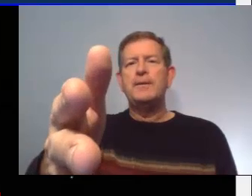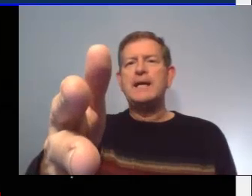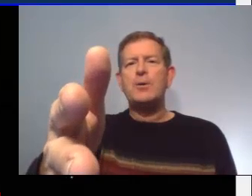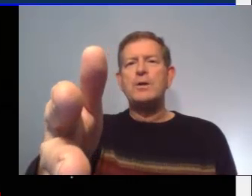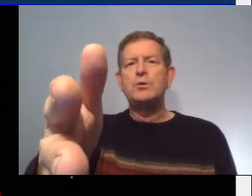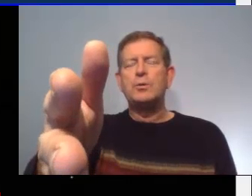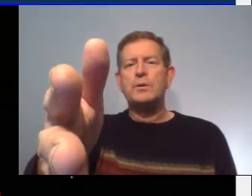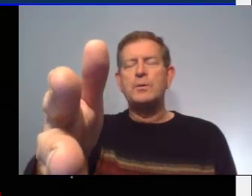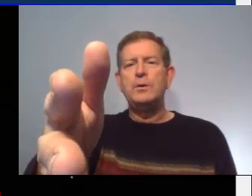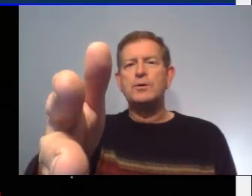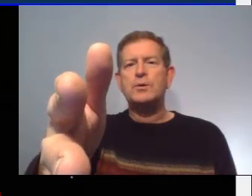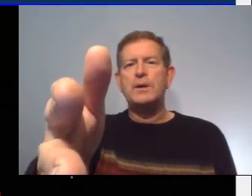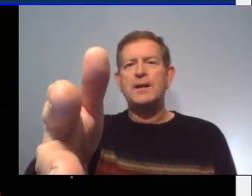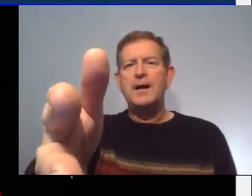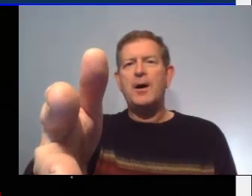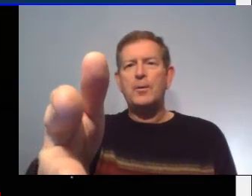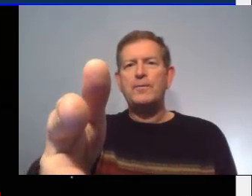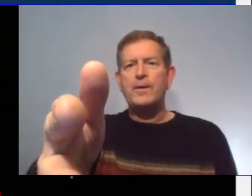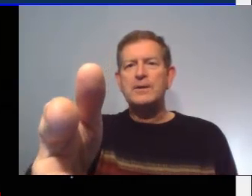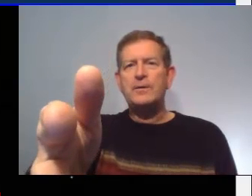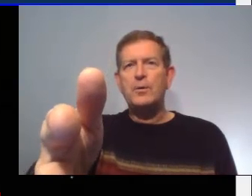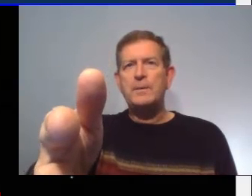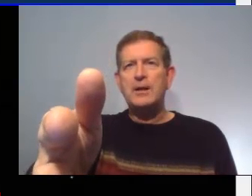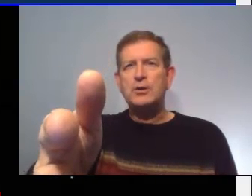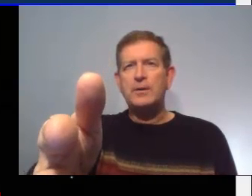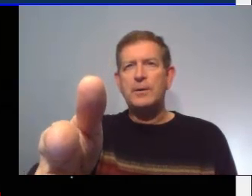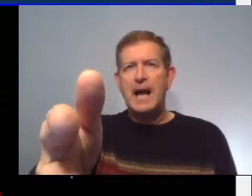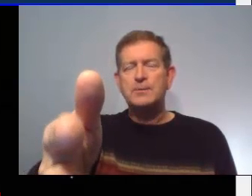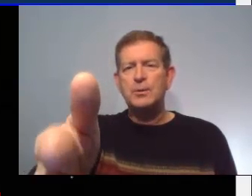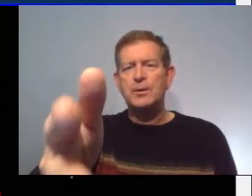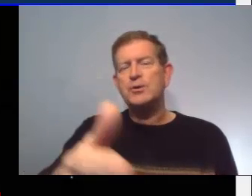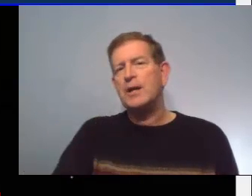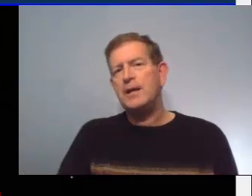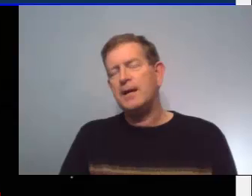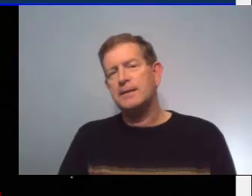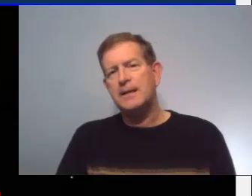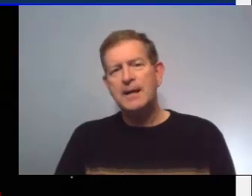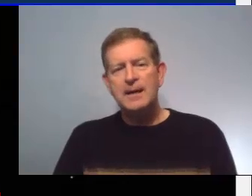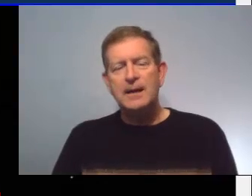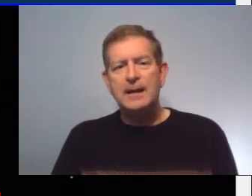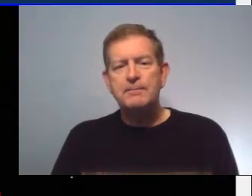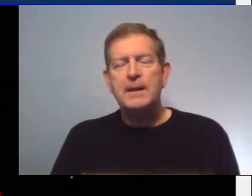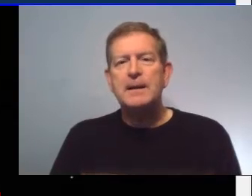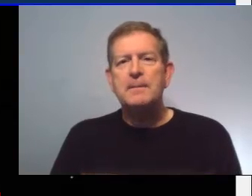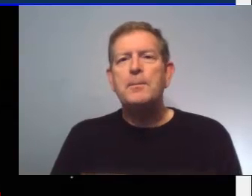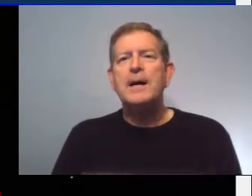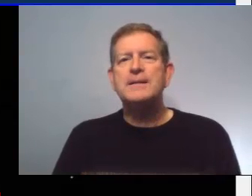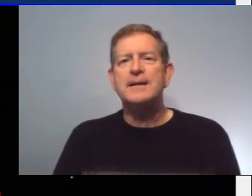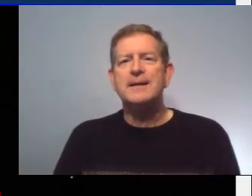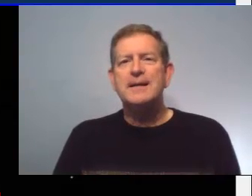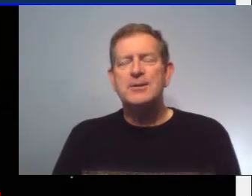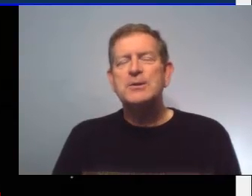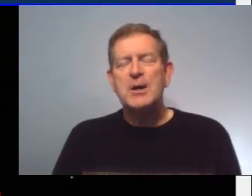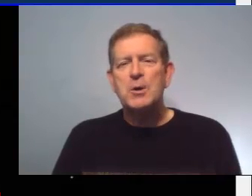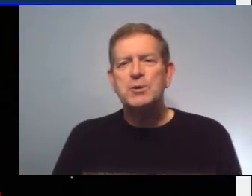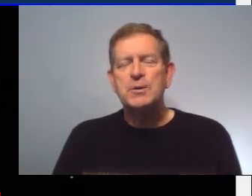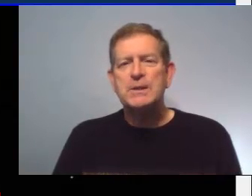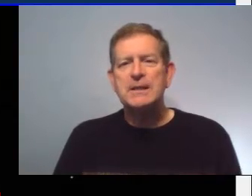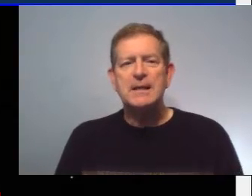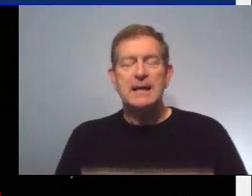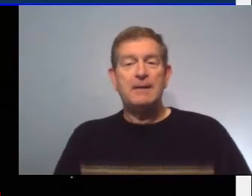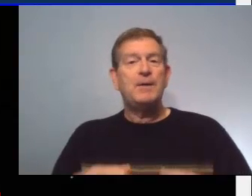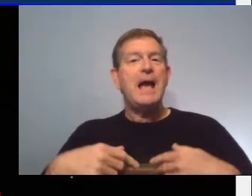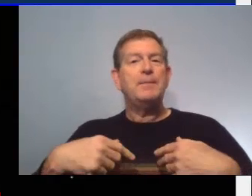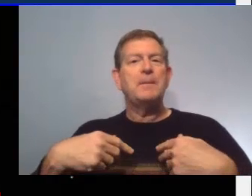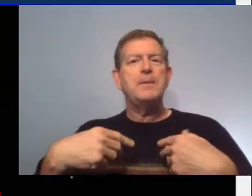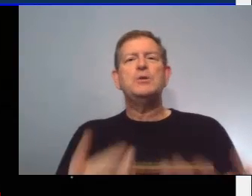hand out. They can't reach you through the computer screen. Although in France, if you were meeting each other, you would absolutely shake hands. But just say